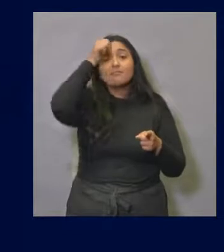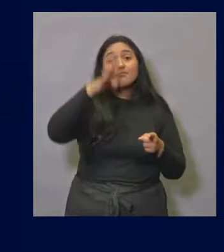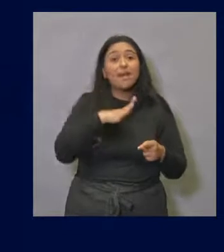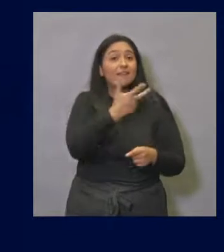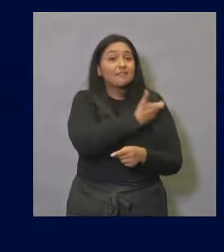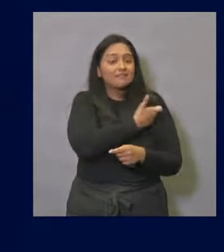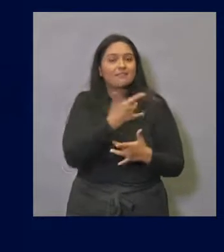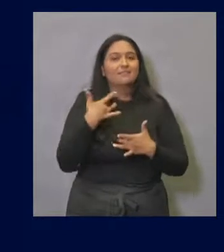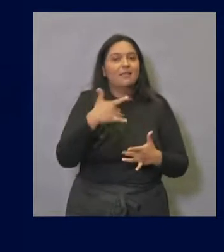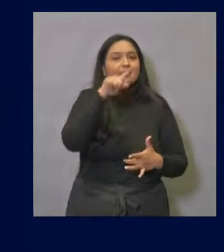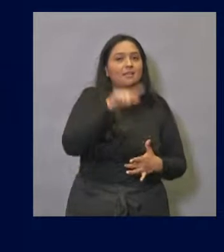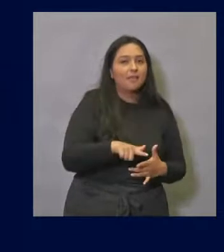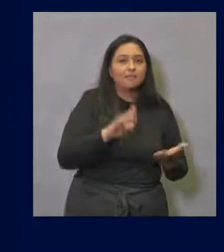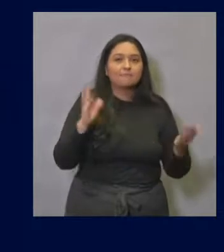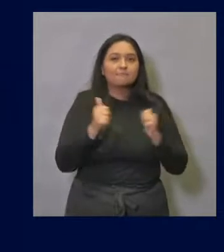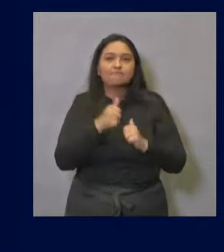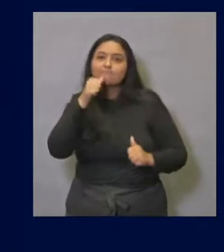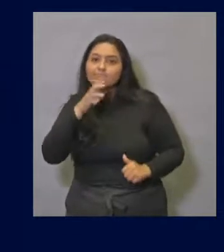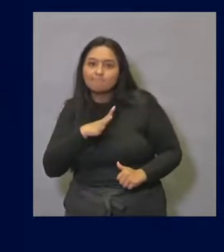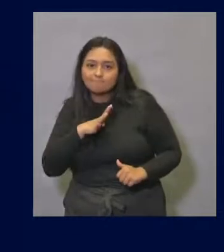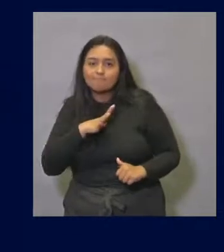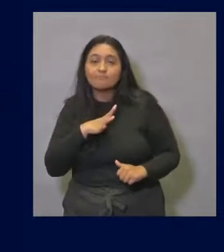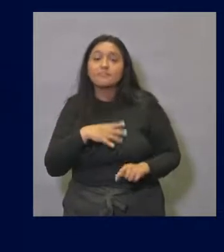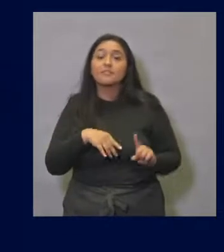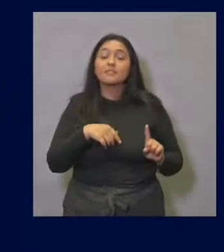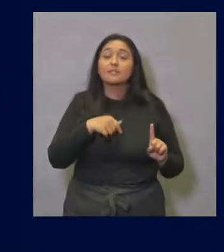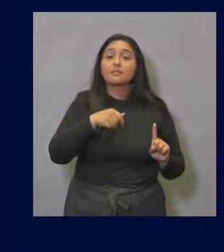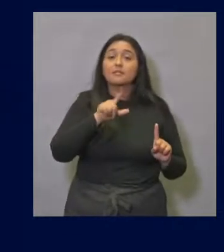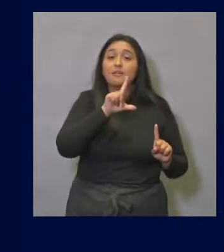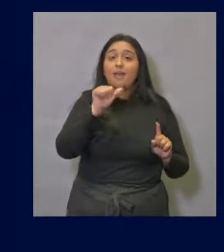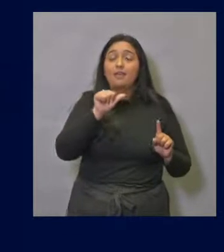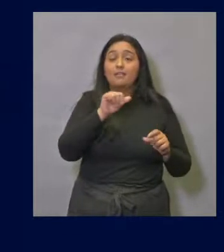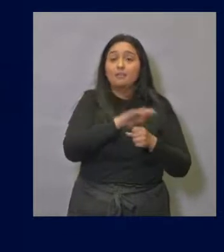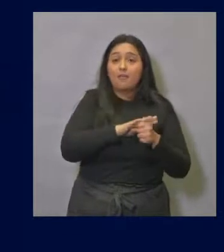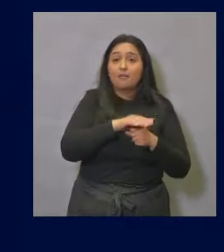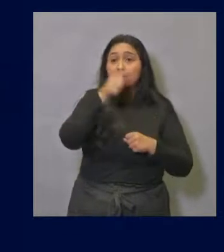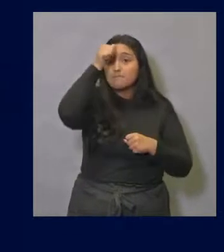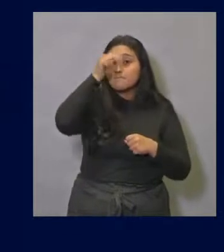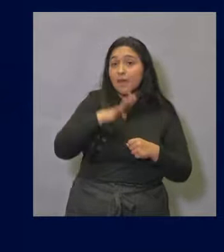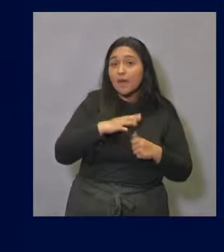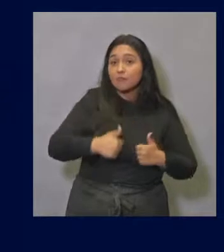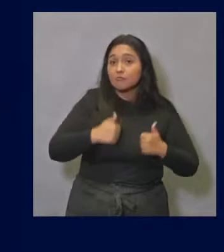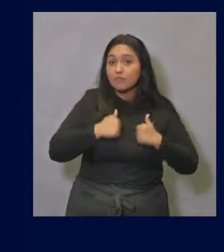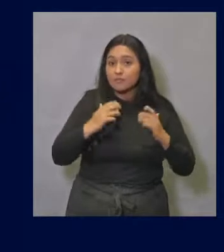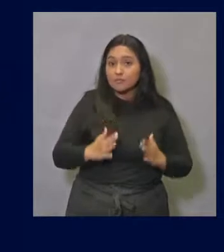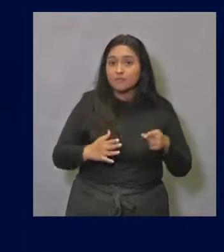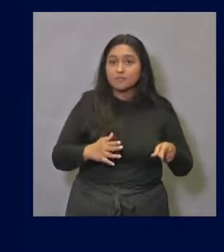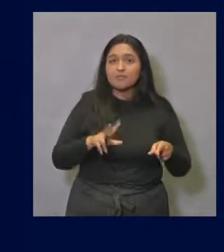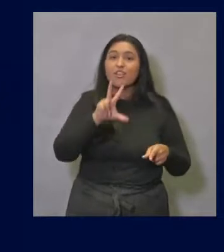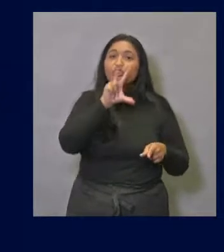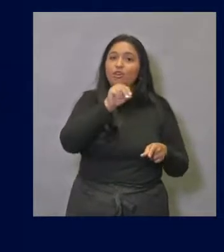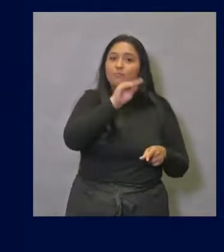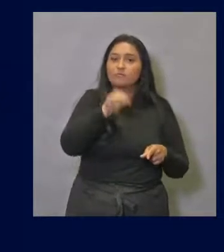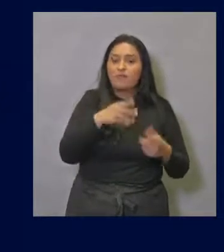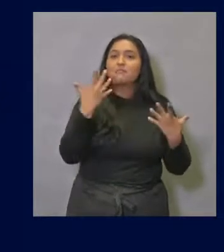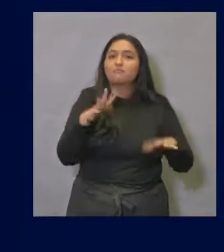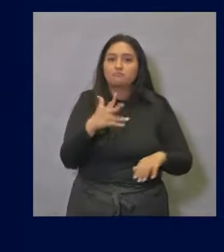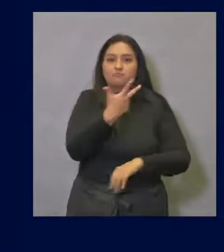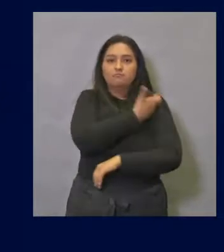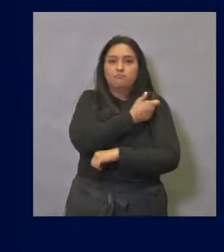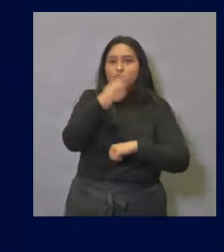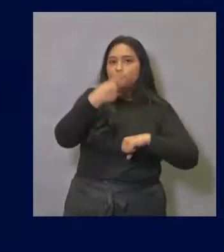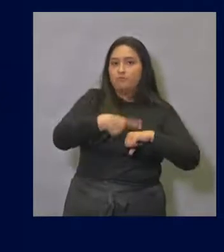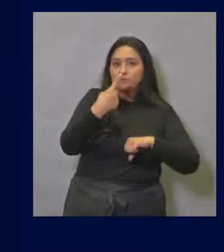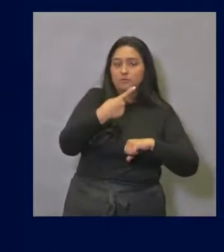only 30% of LA County male residents having received at least 1 dose of the vaccine as of April 4th,